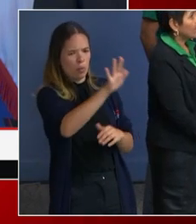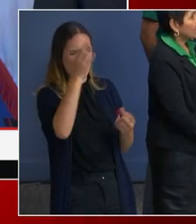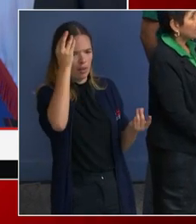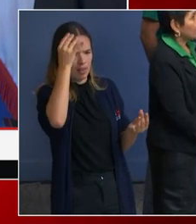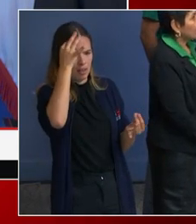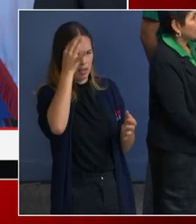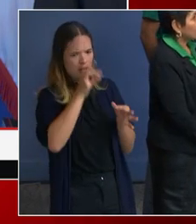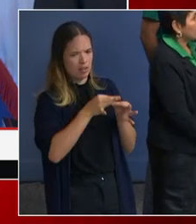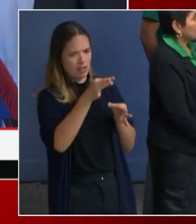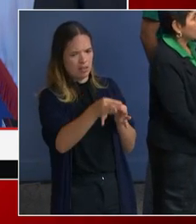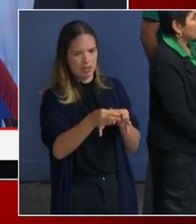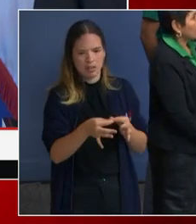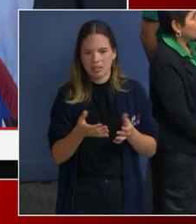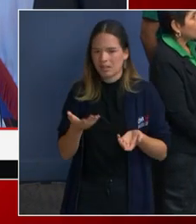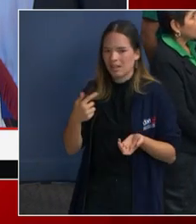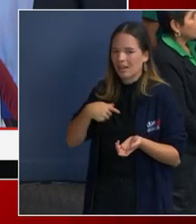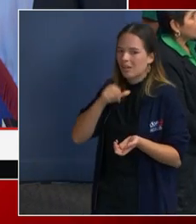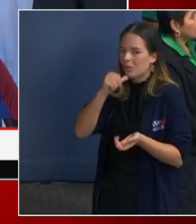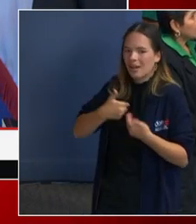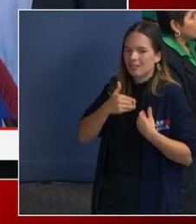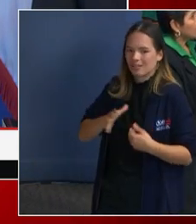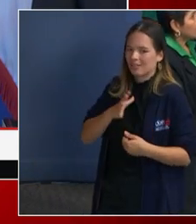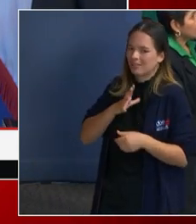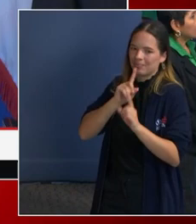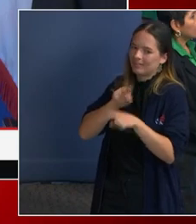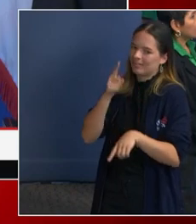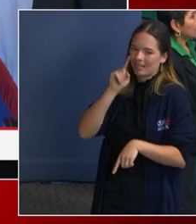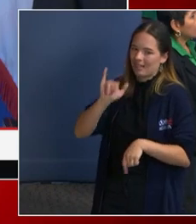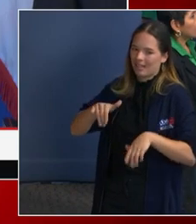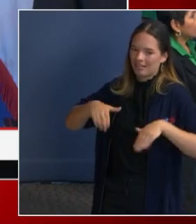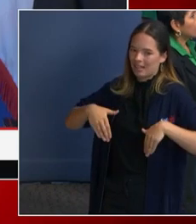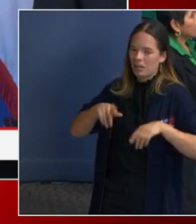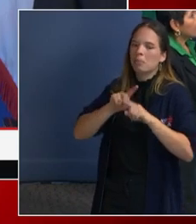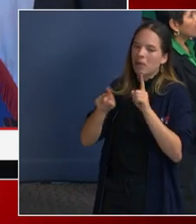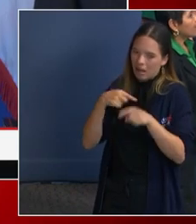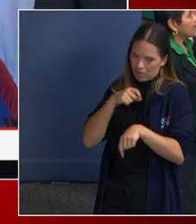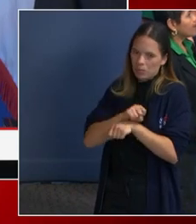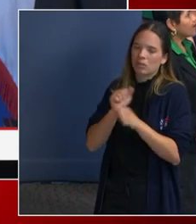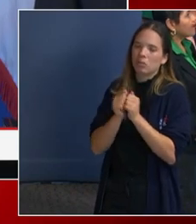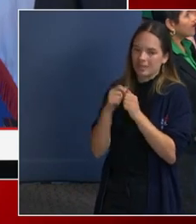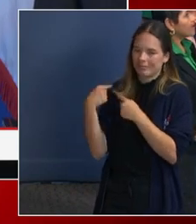no official response to that, but we've been working together since day one.